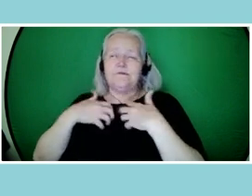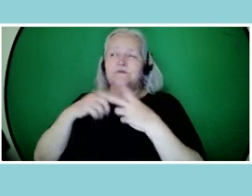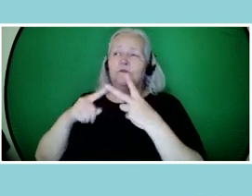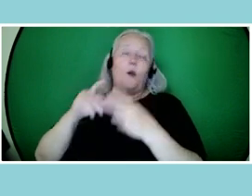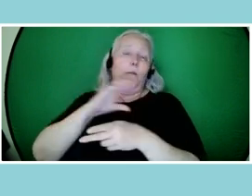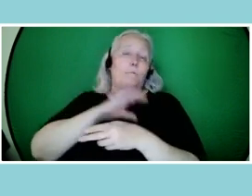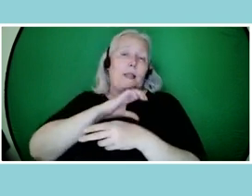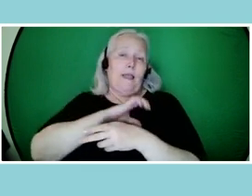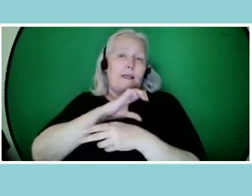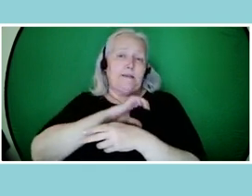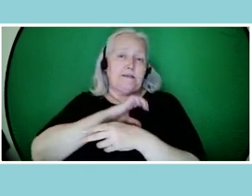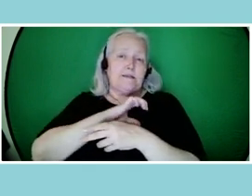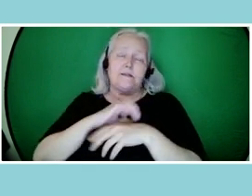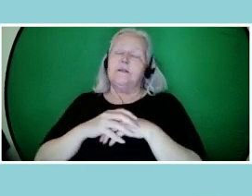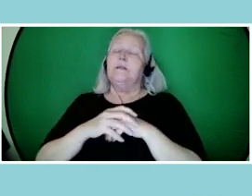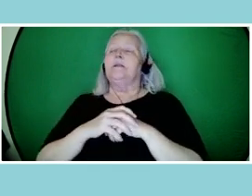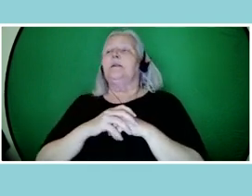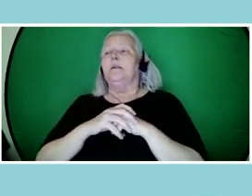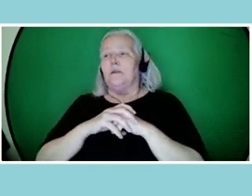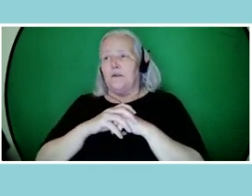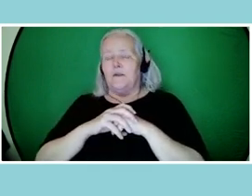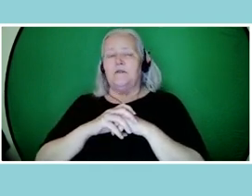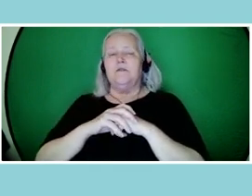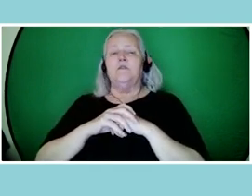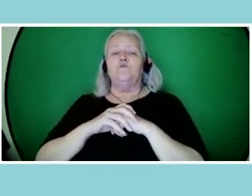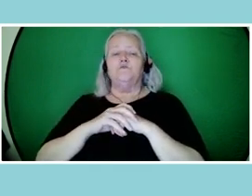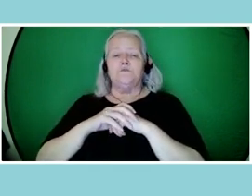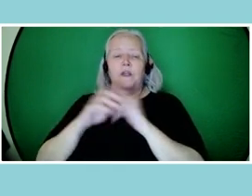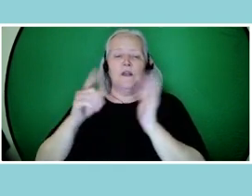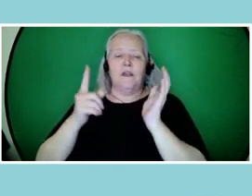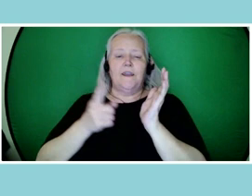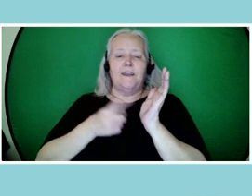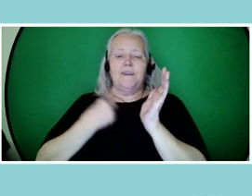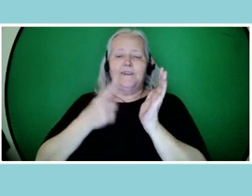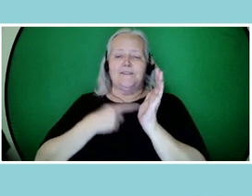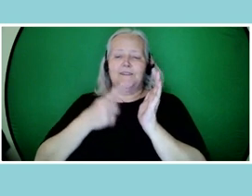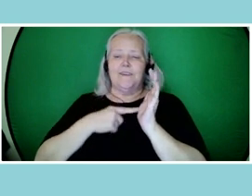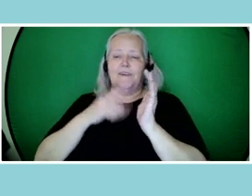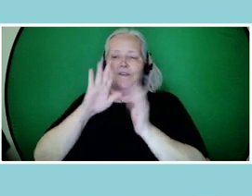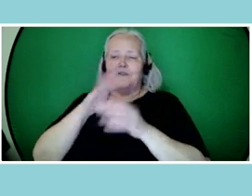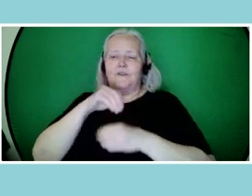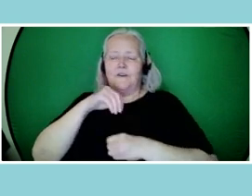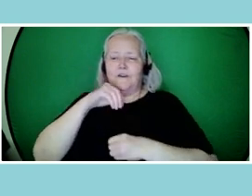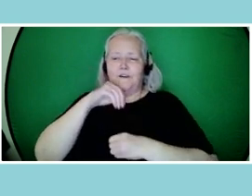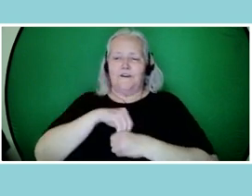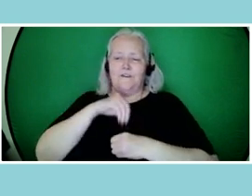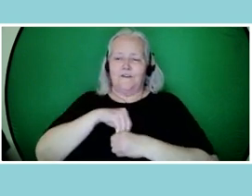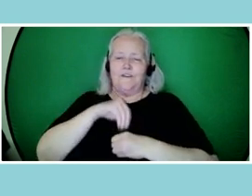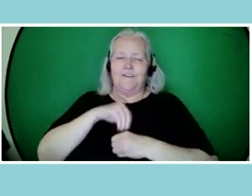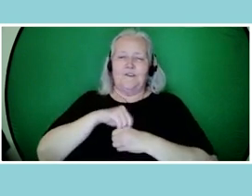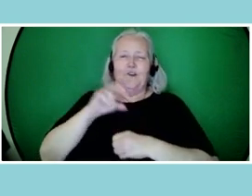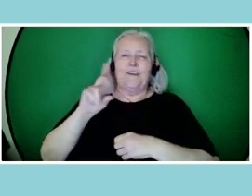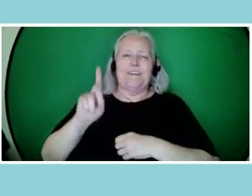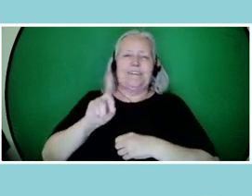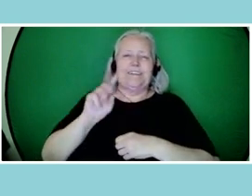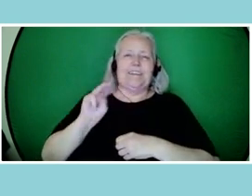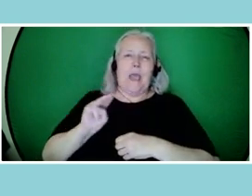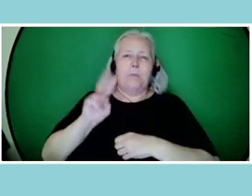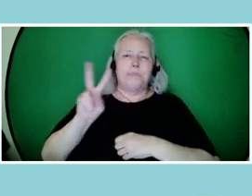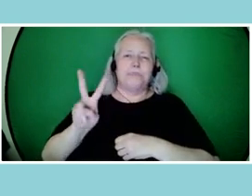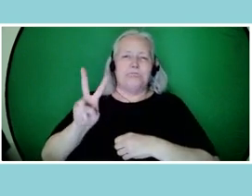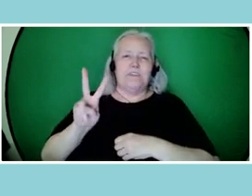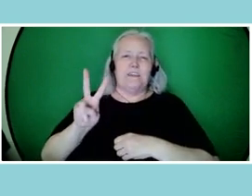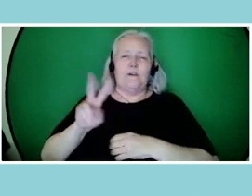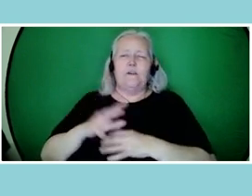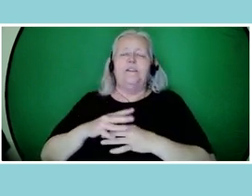know. This is the moment to channel your inner DMV clerk. Practice